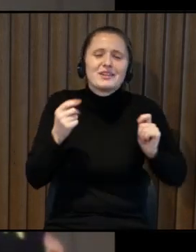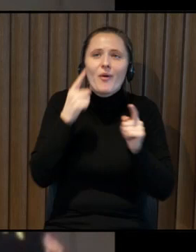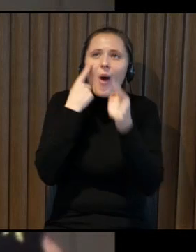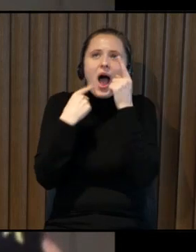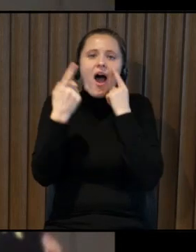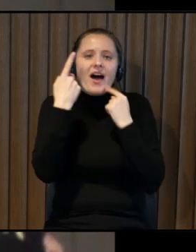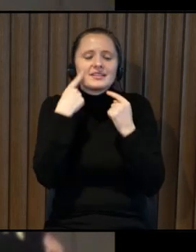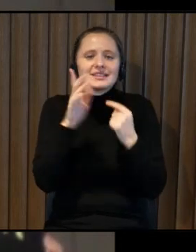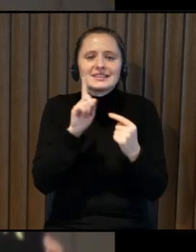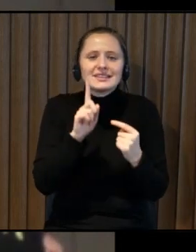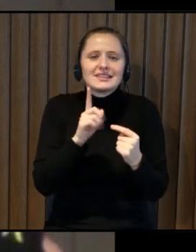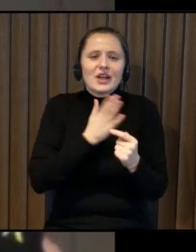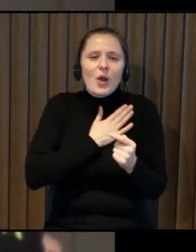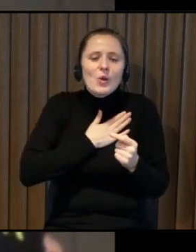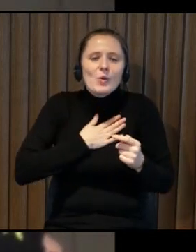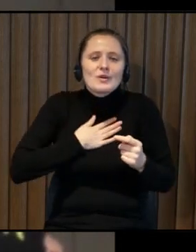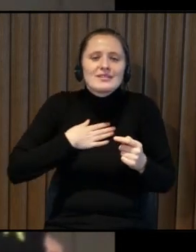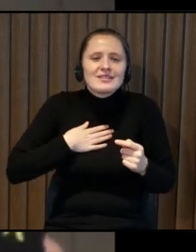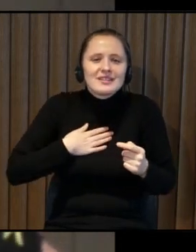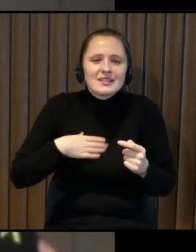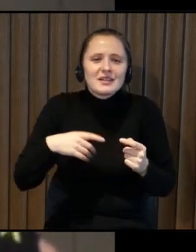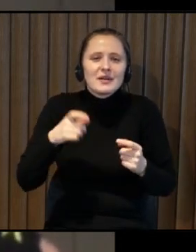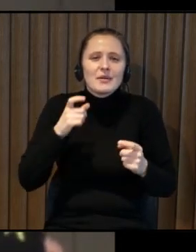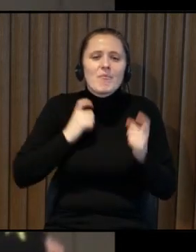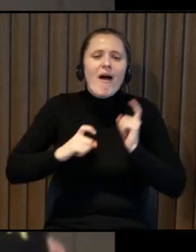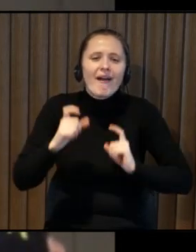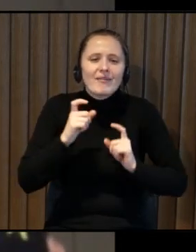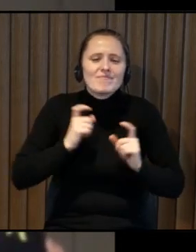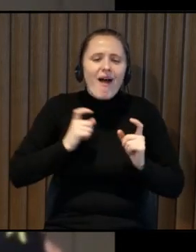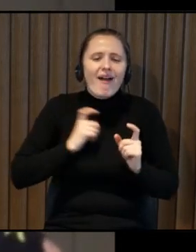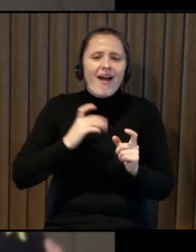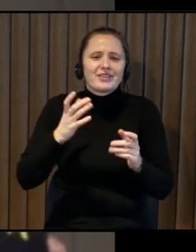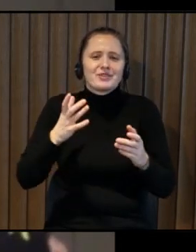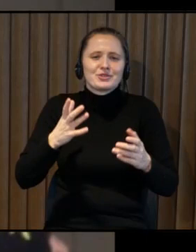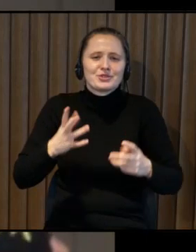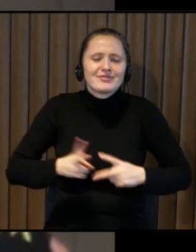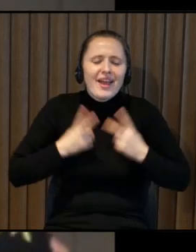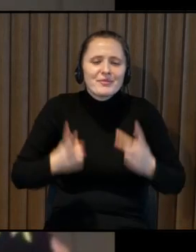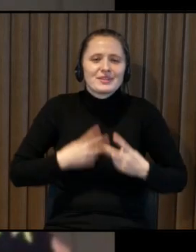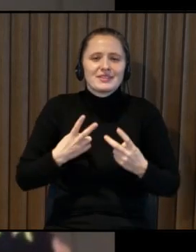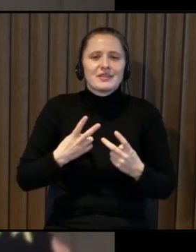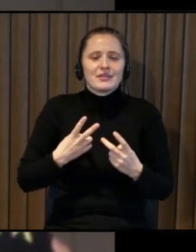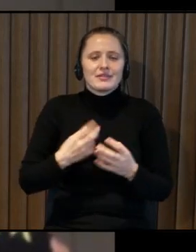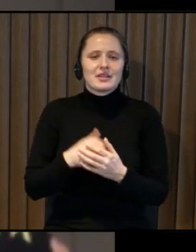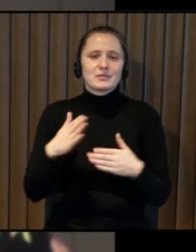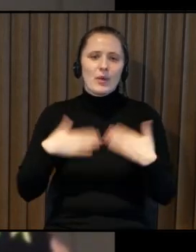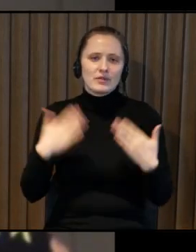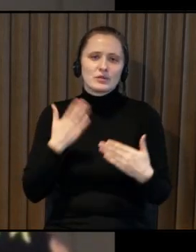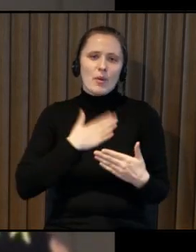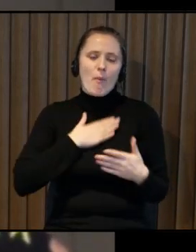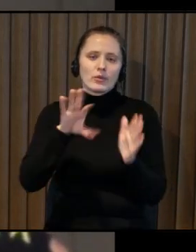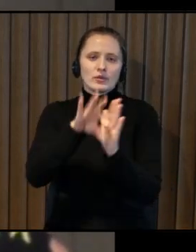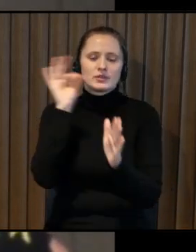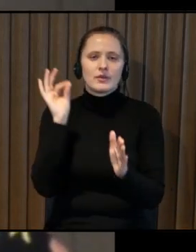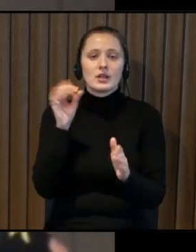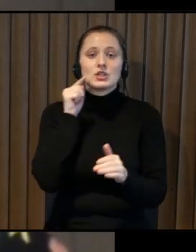really feel emotionally touched, and almost I start crying because this is so enriching, and I am so happy that I can